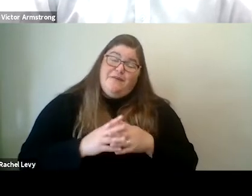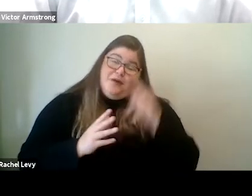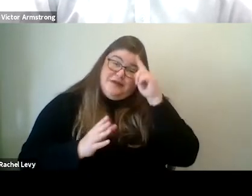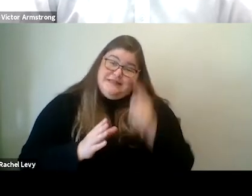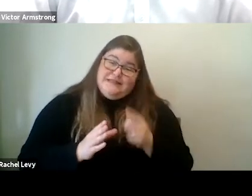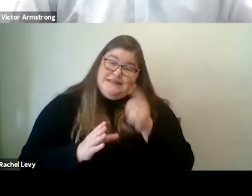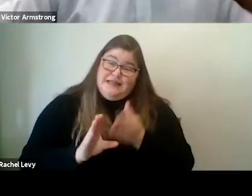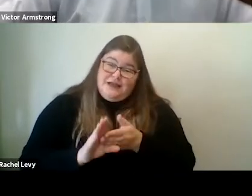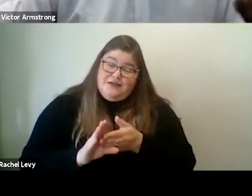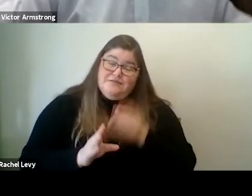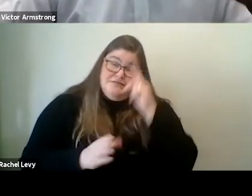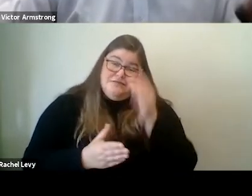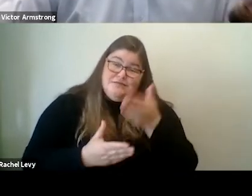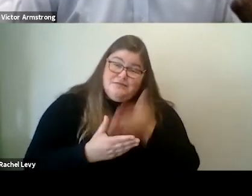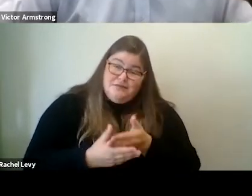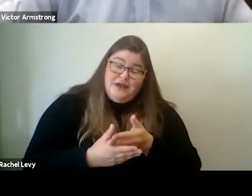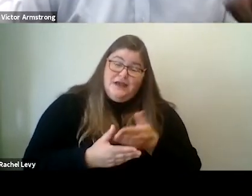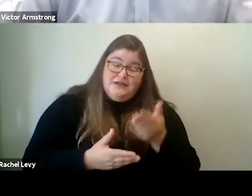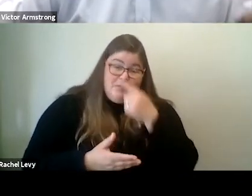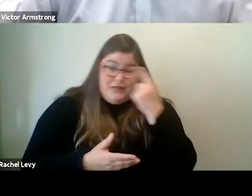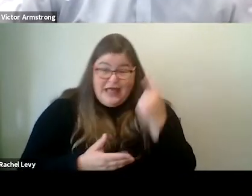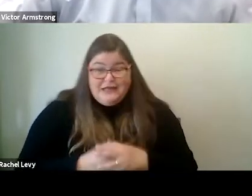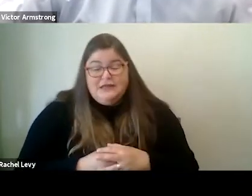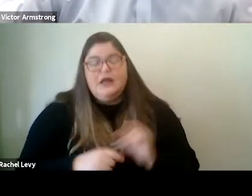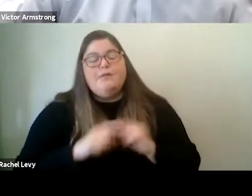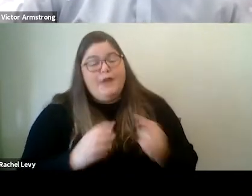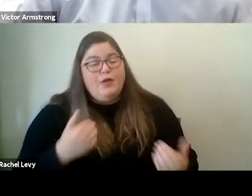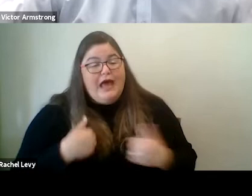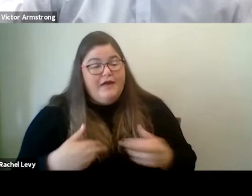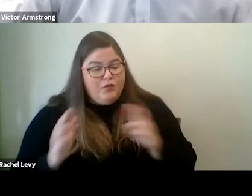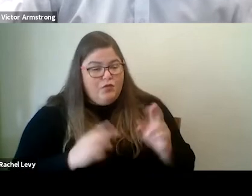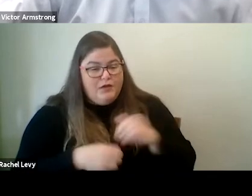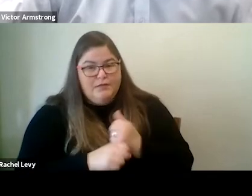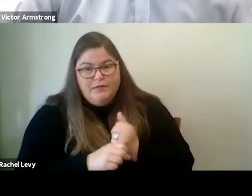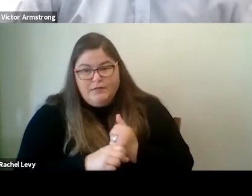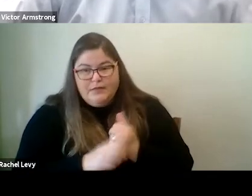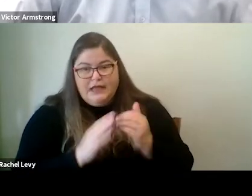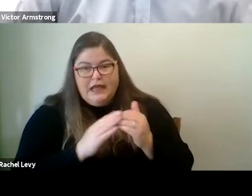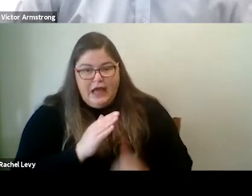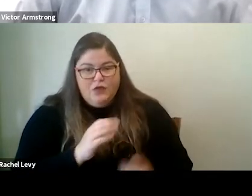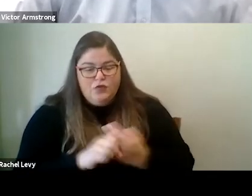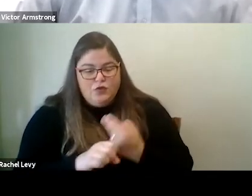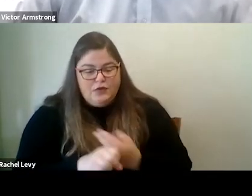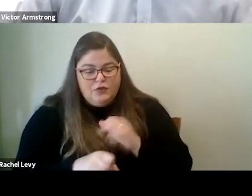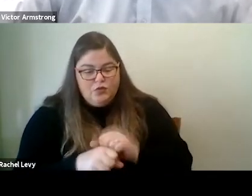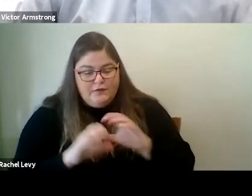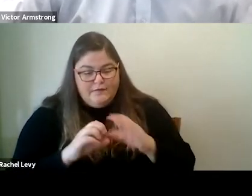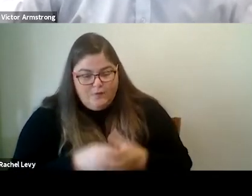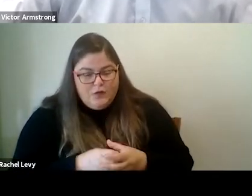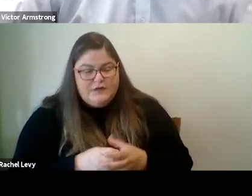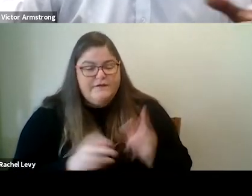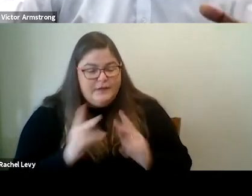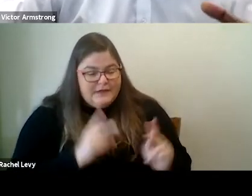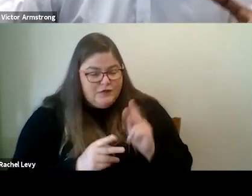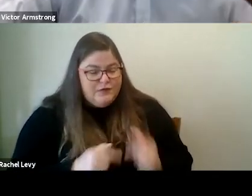American psychiatrists are Black. We do, however, have a ready-made but underutilized workforce of individuals with lived behavioral